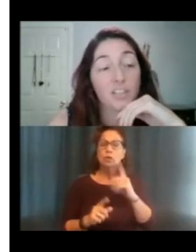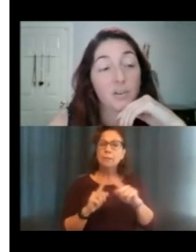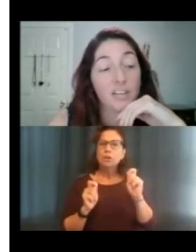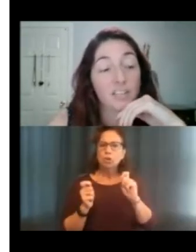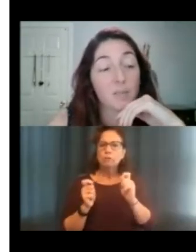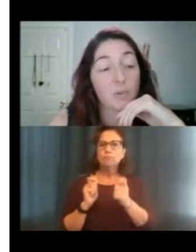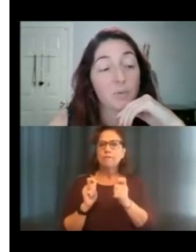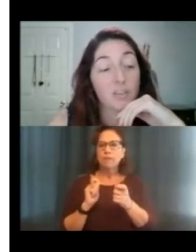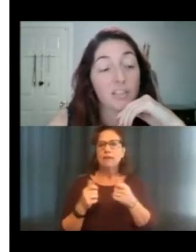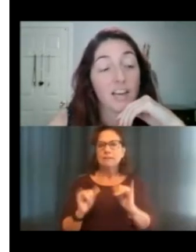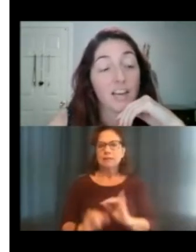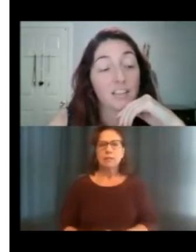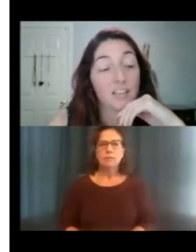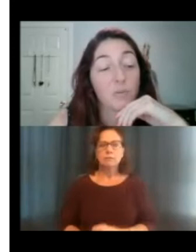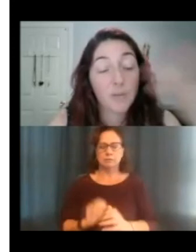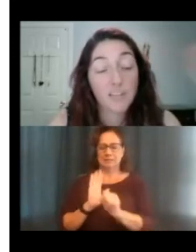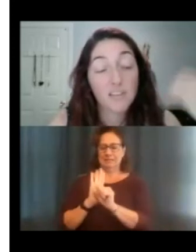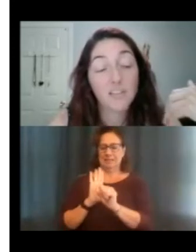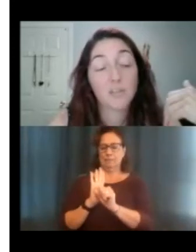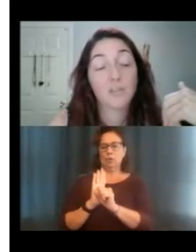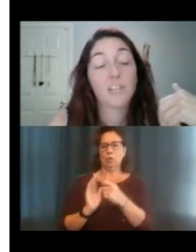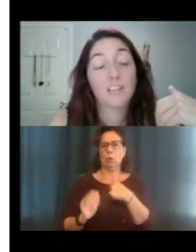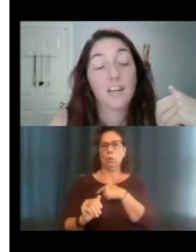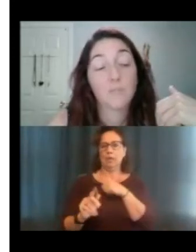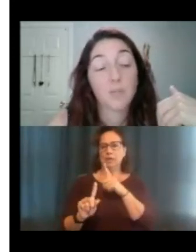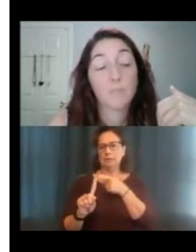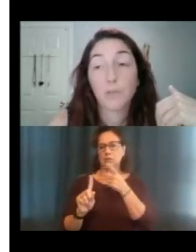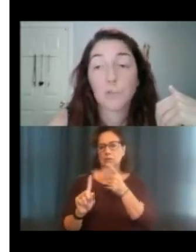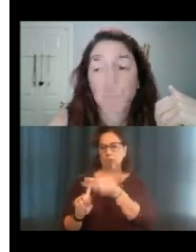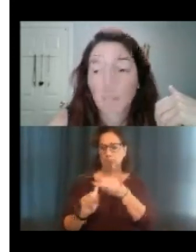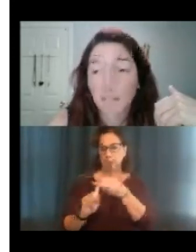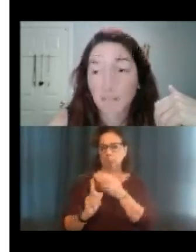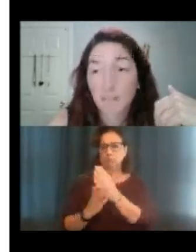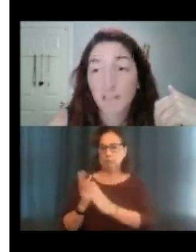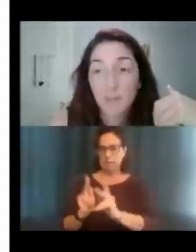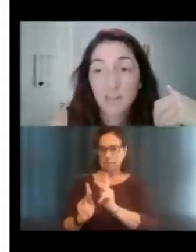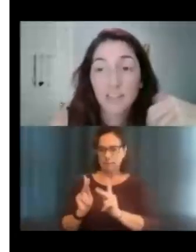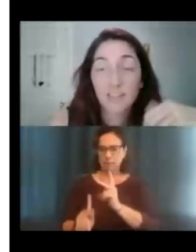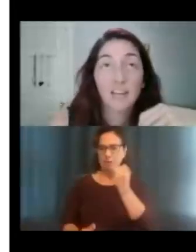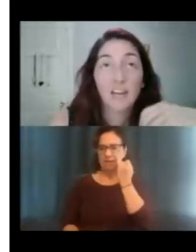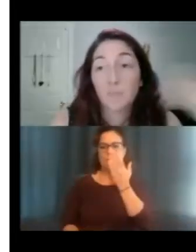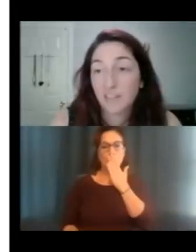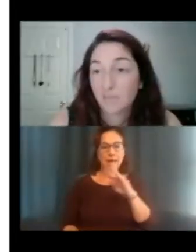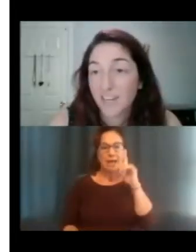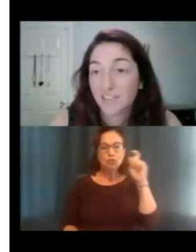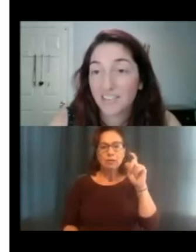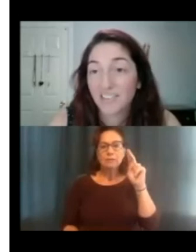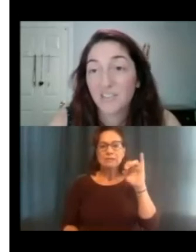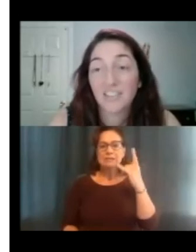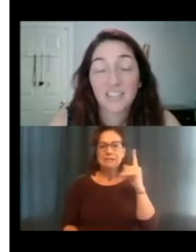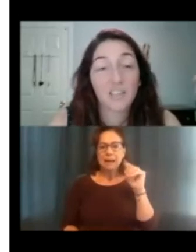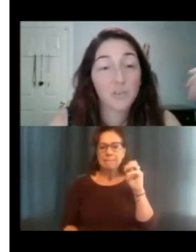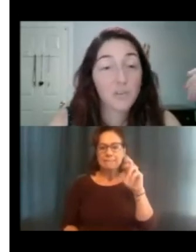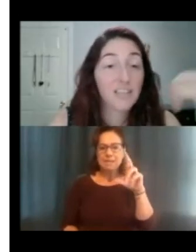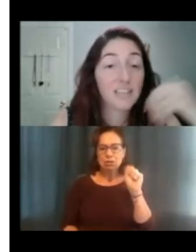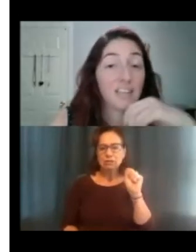We also, in our sample, we particularly recruited some people who had bad dreams and nightmares because of my interest in